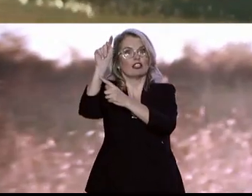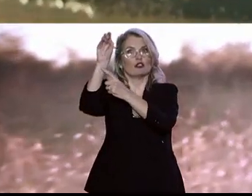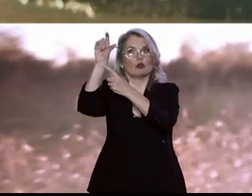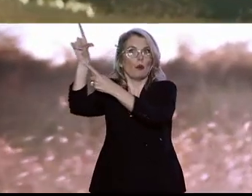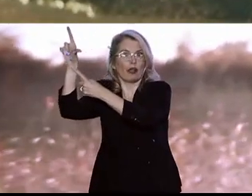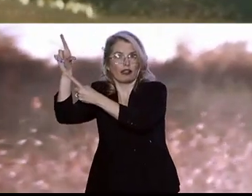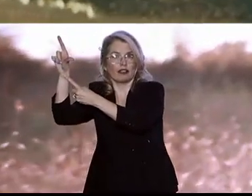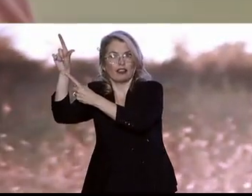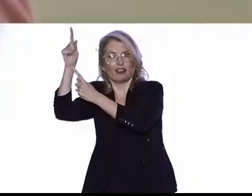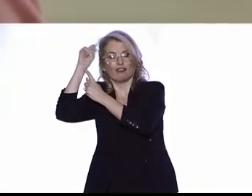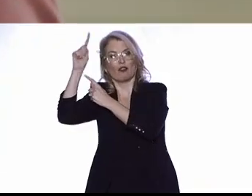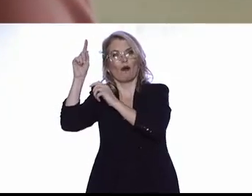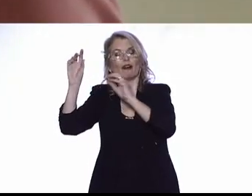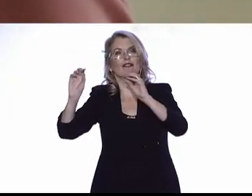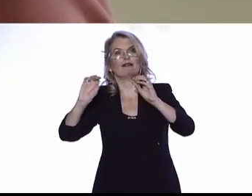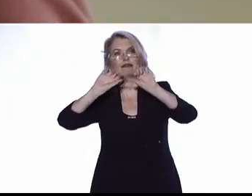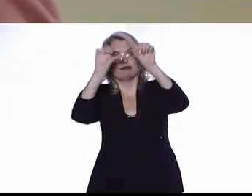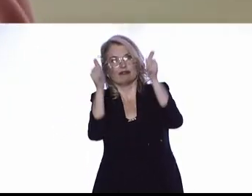a tool